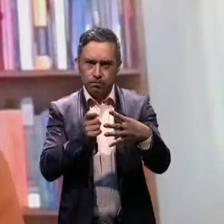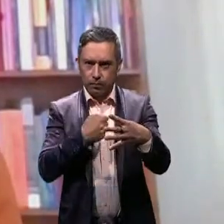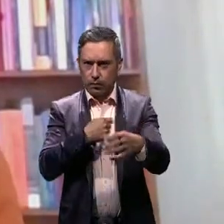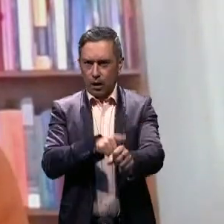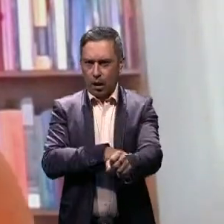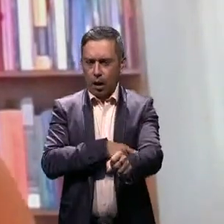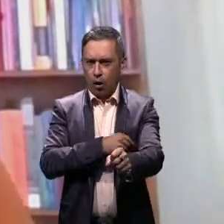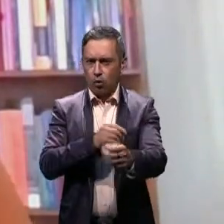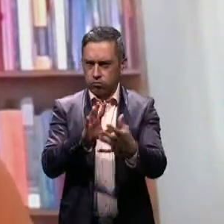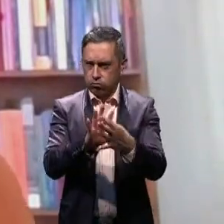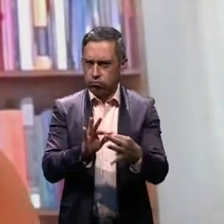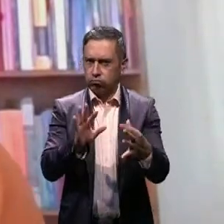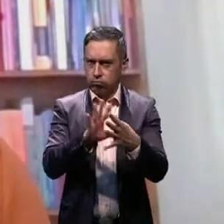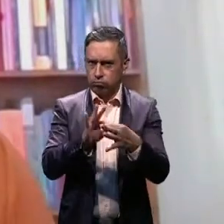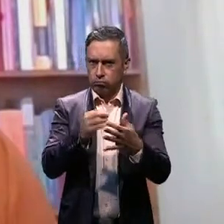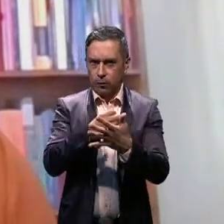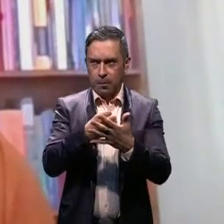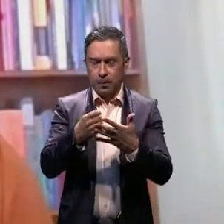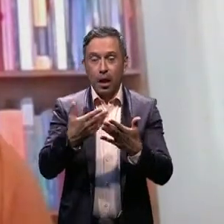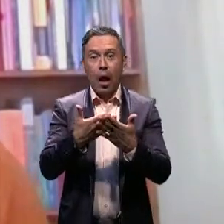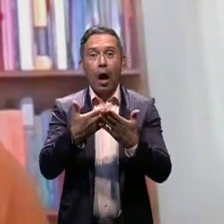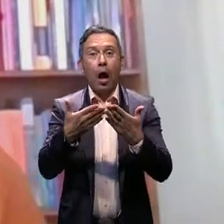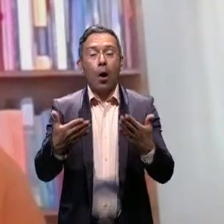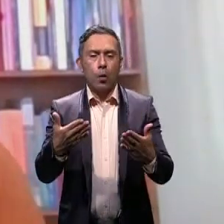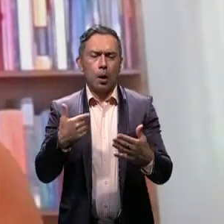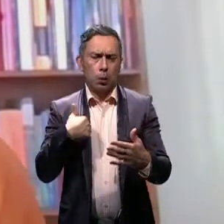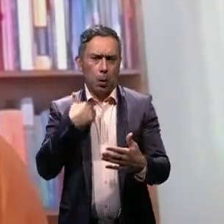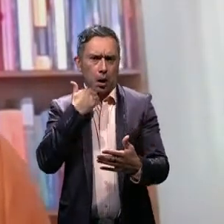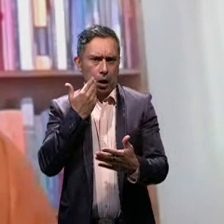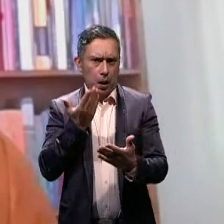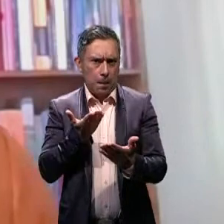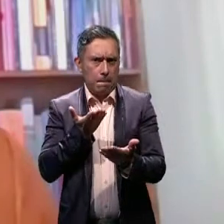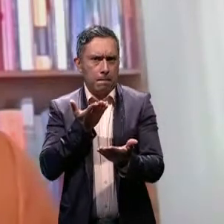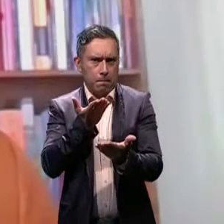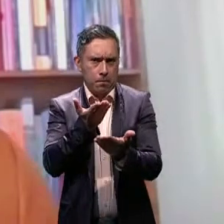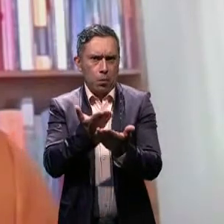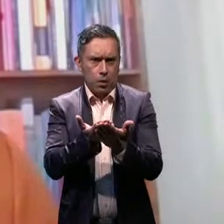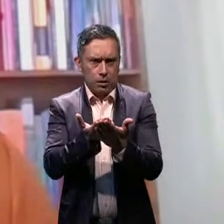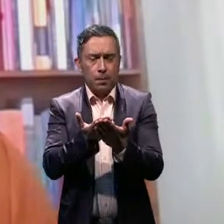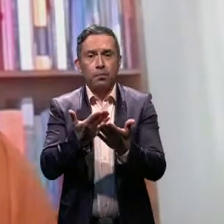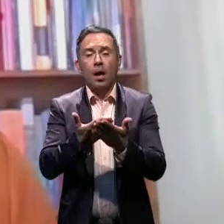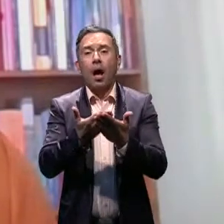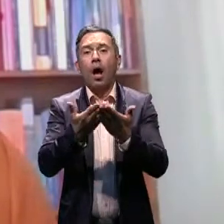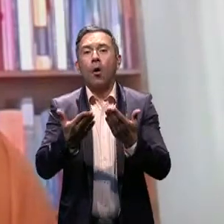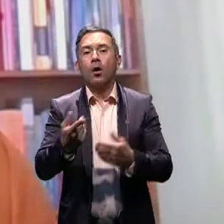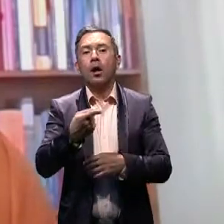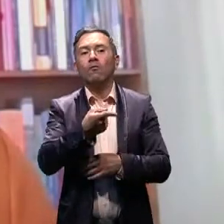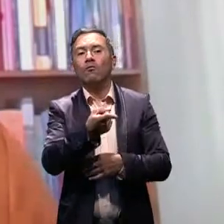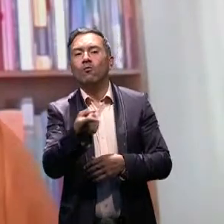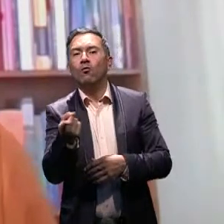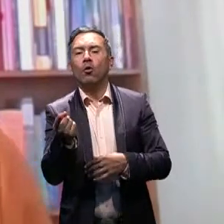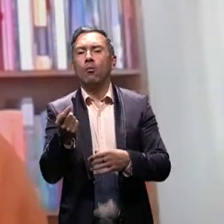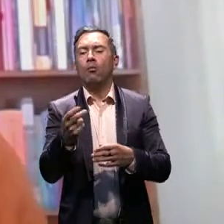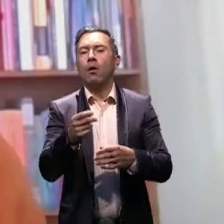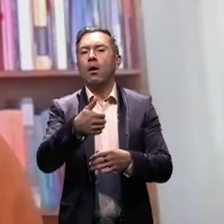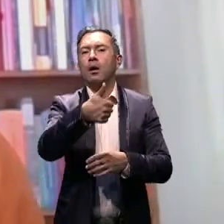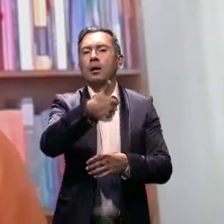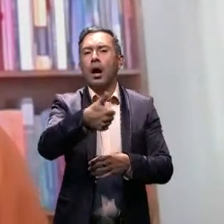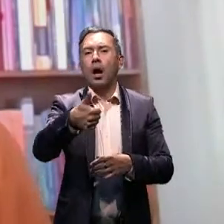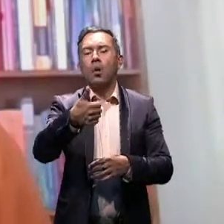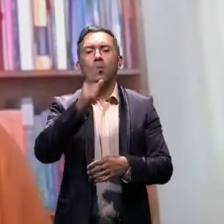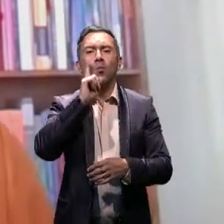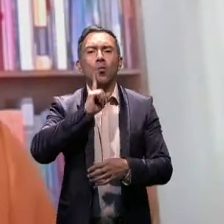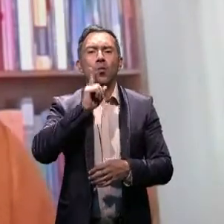regarding these points. And I would like to now propose a round of